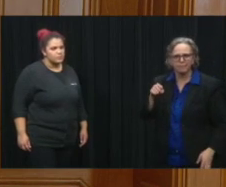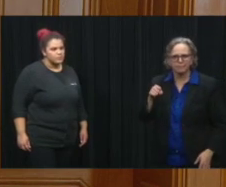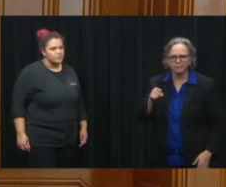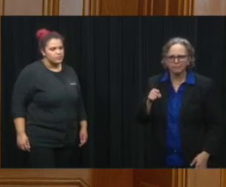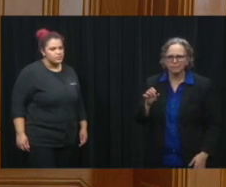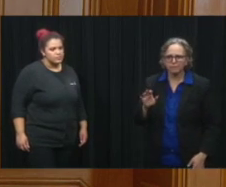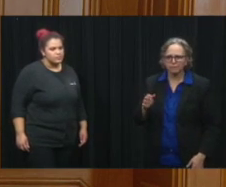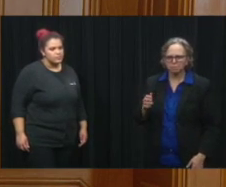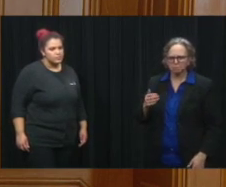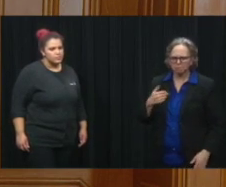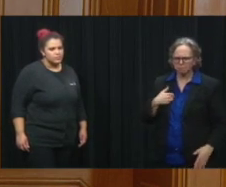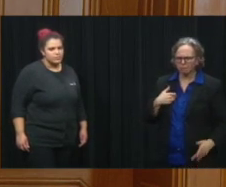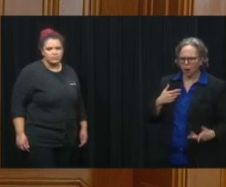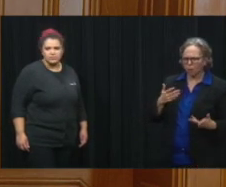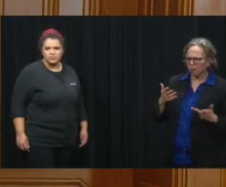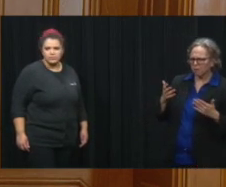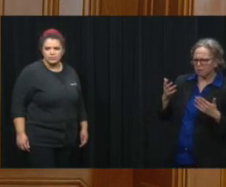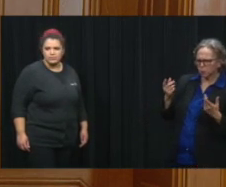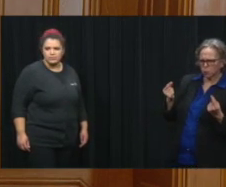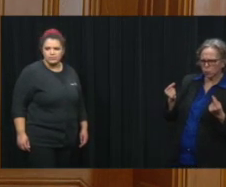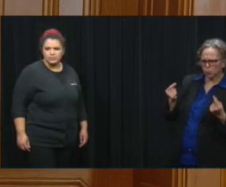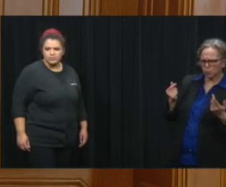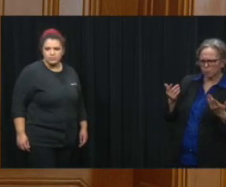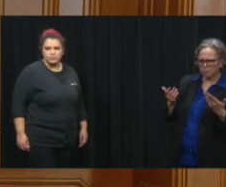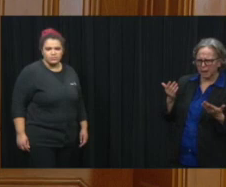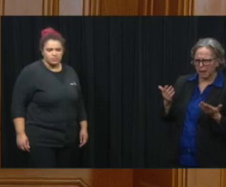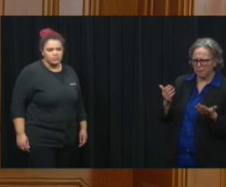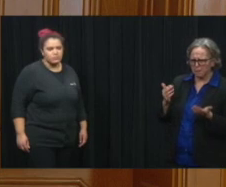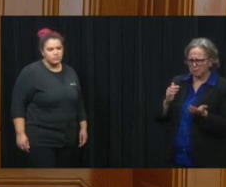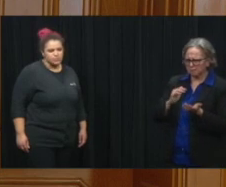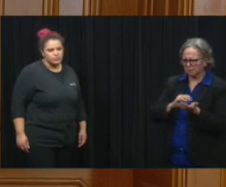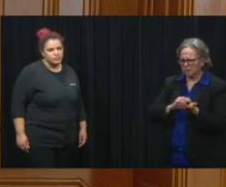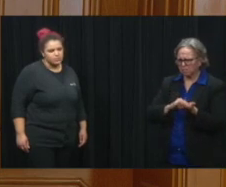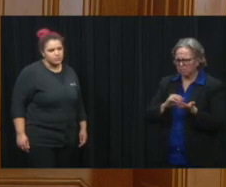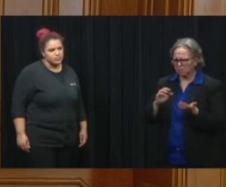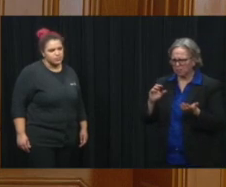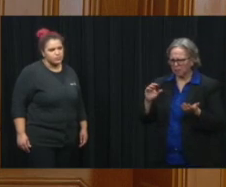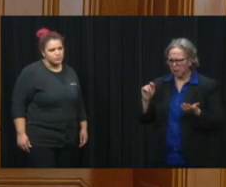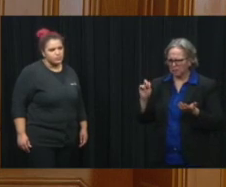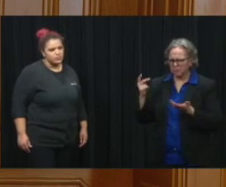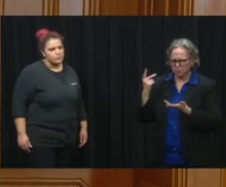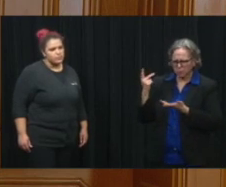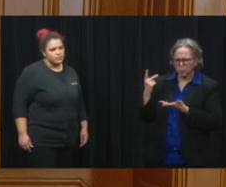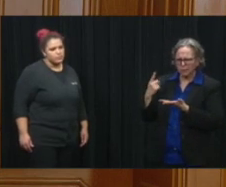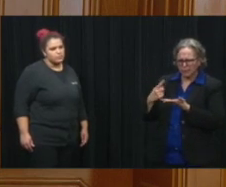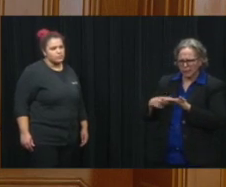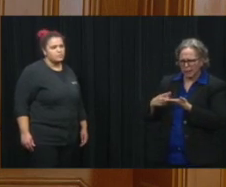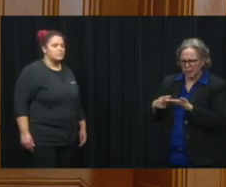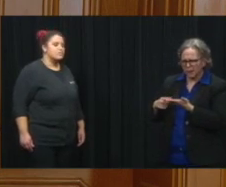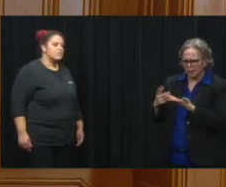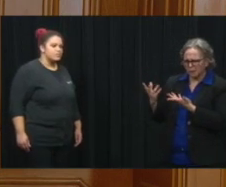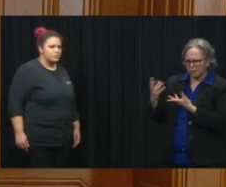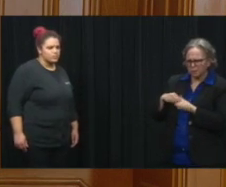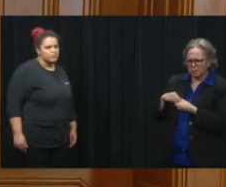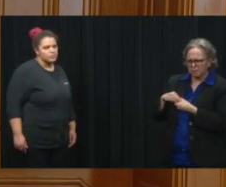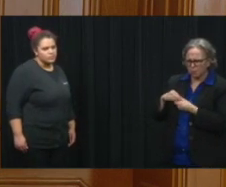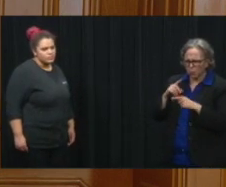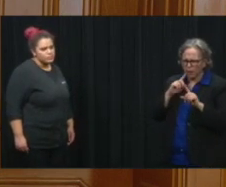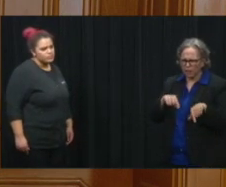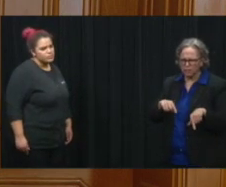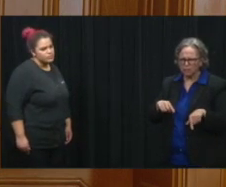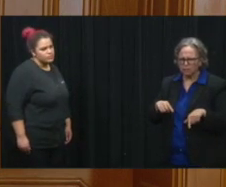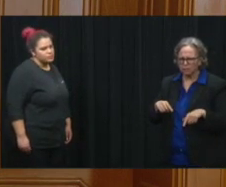ask, because this is something that Dr. Acton and I were talking about today, I'm going to have her answer that. But one of the things we're trying to